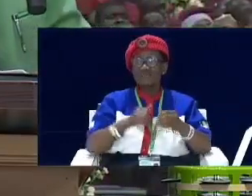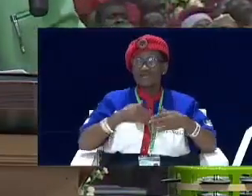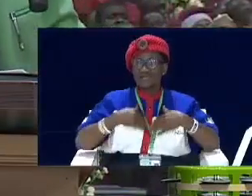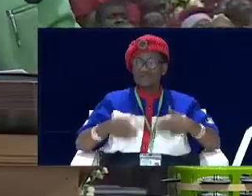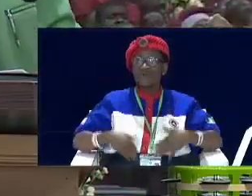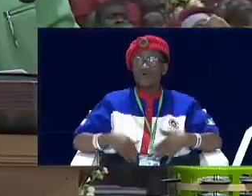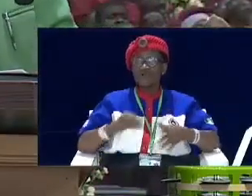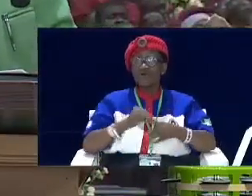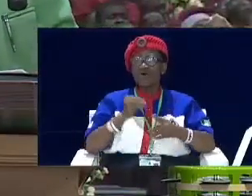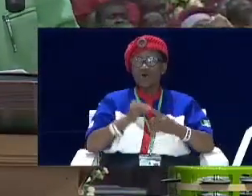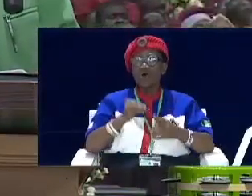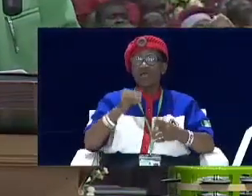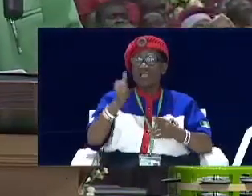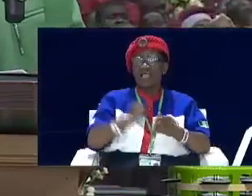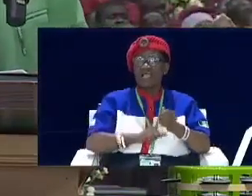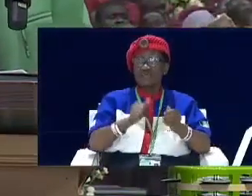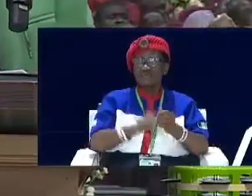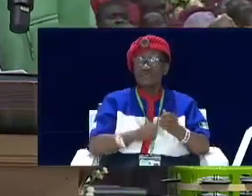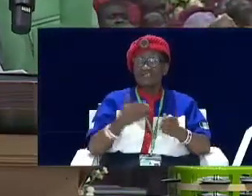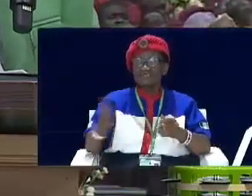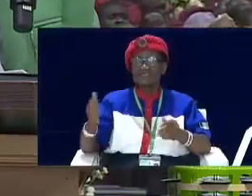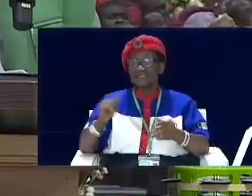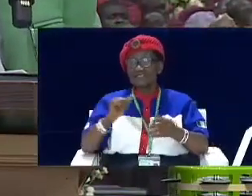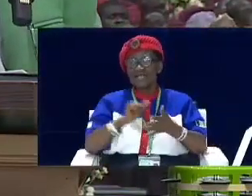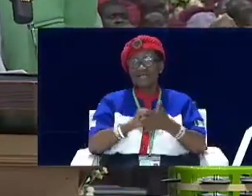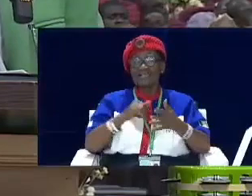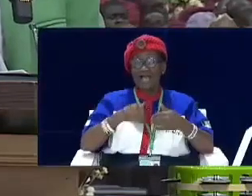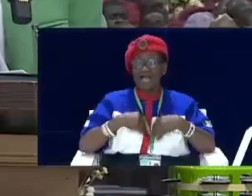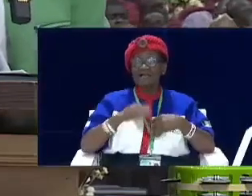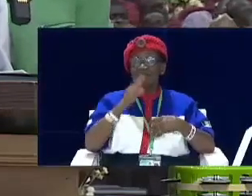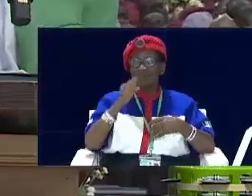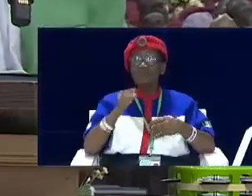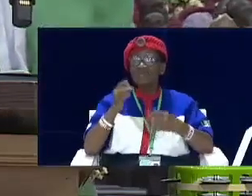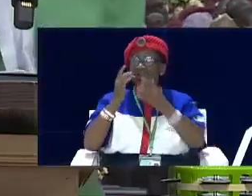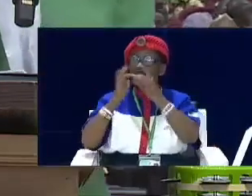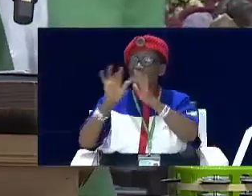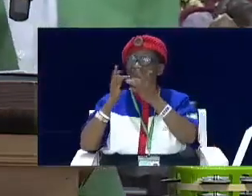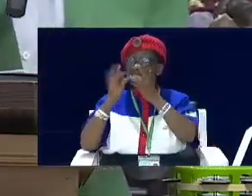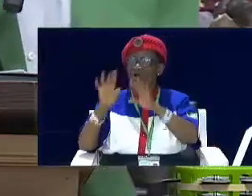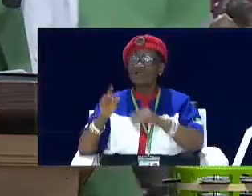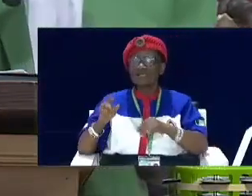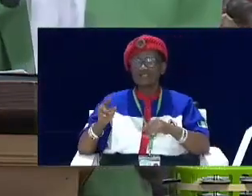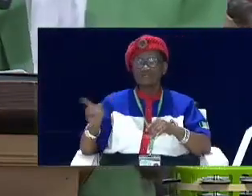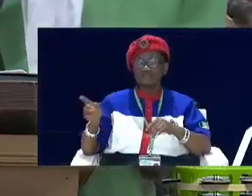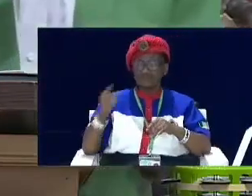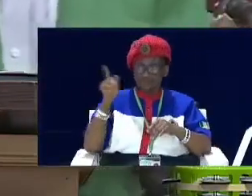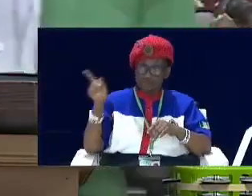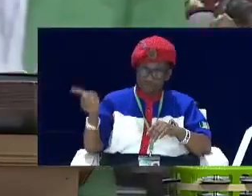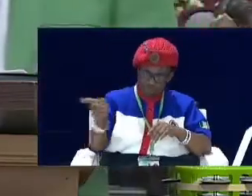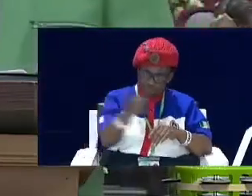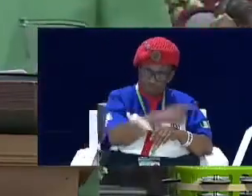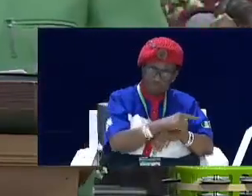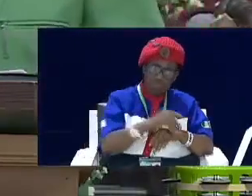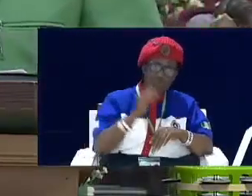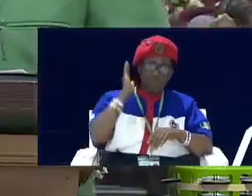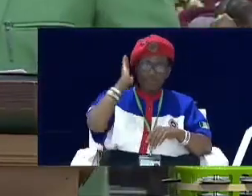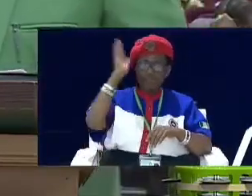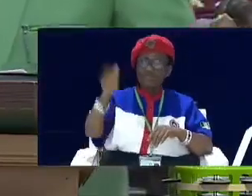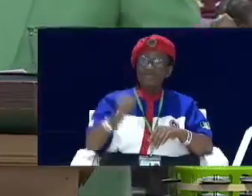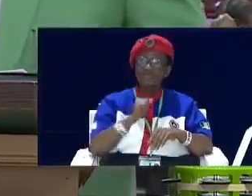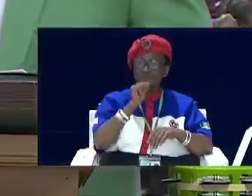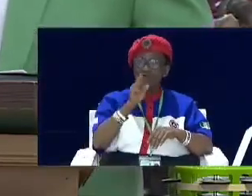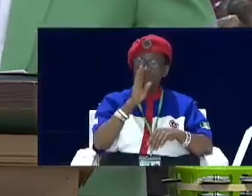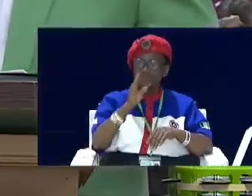been mocking you will not be there when you get